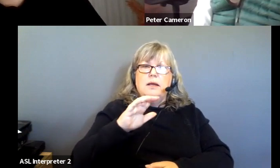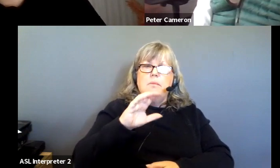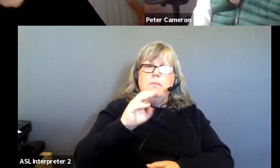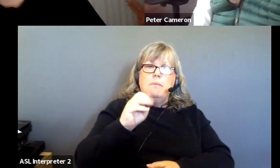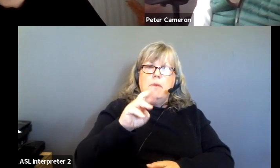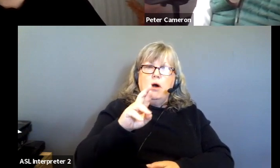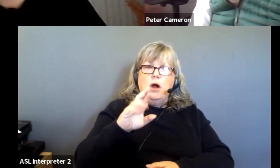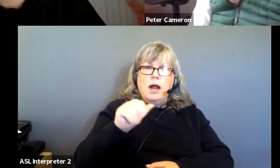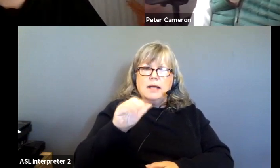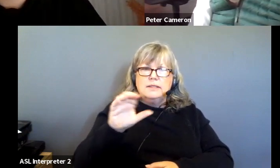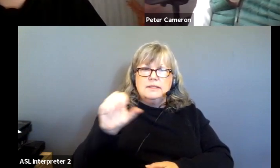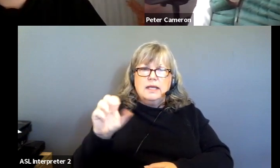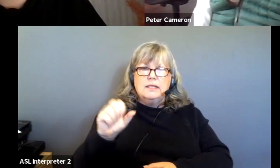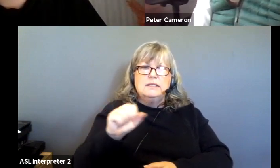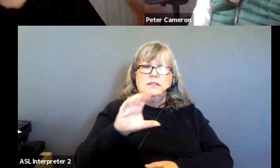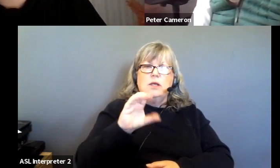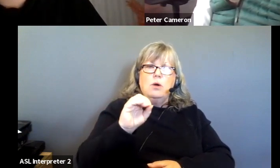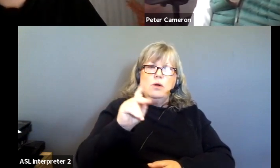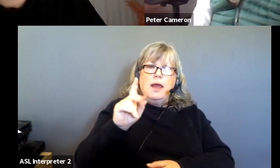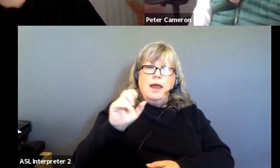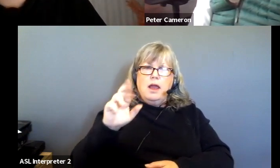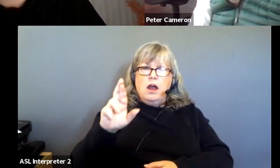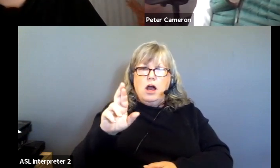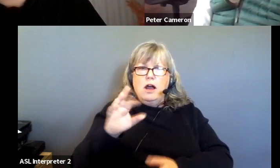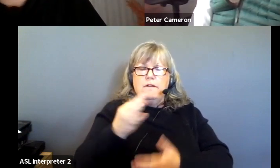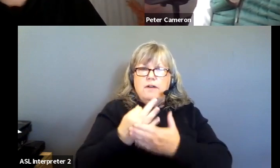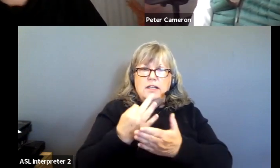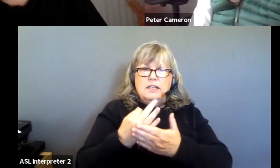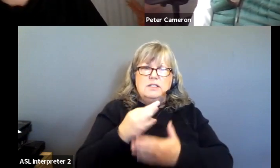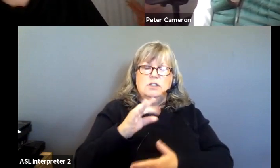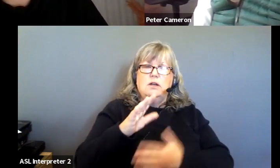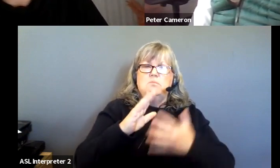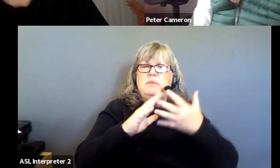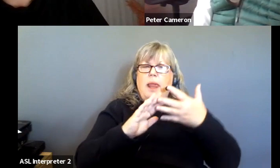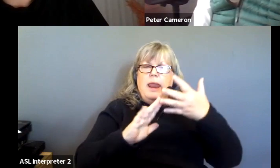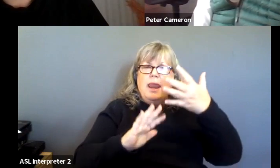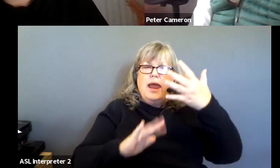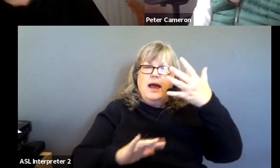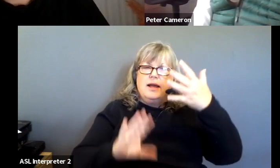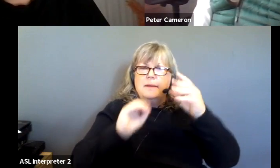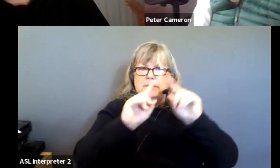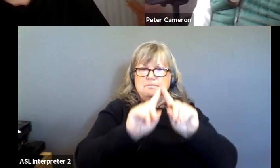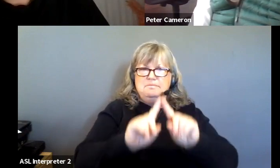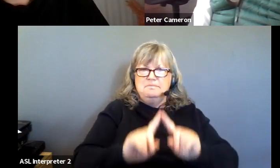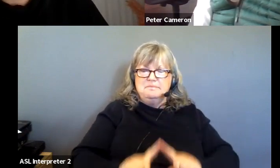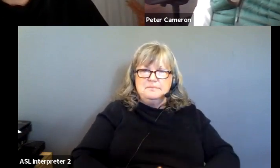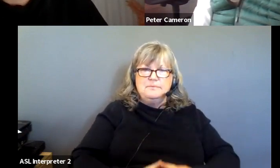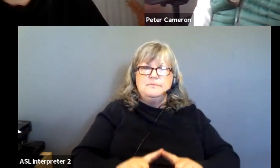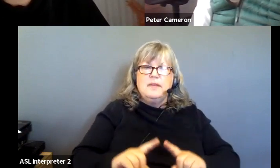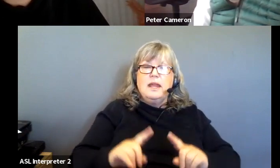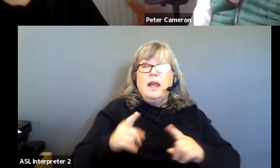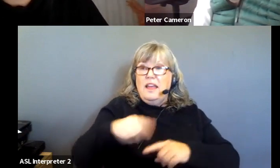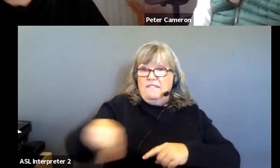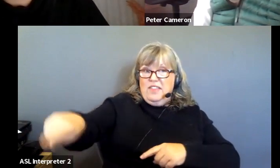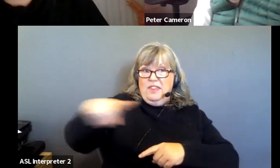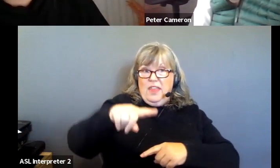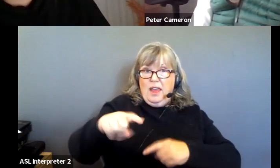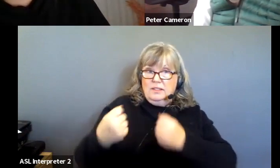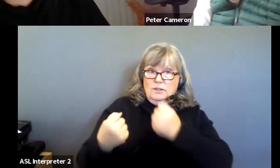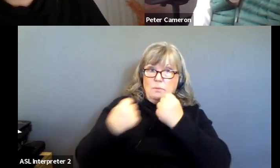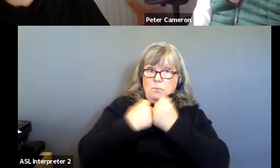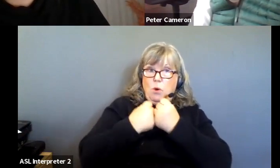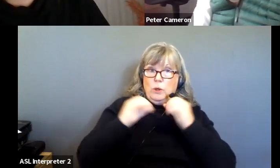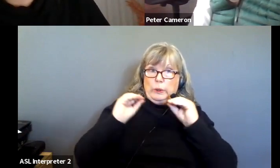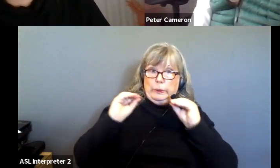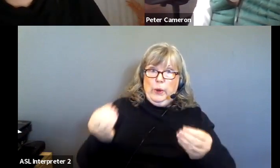Miller Thompson, OKR Financial, Reese Informatica, Invest in Guelph, and BDO. Without them, we wouldn't be able to bring you these awesome